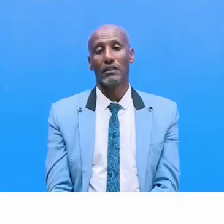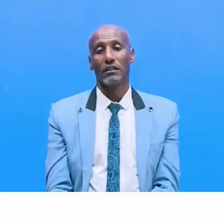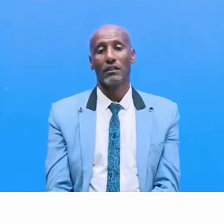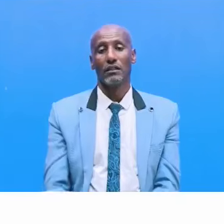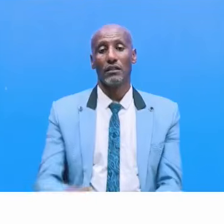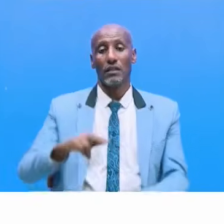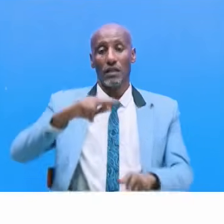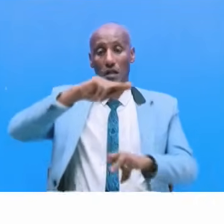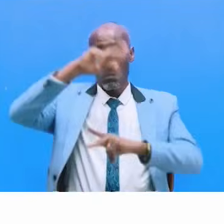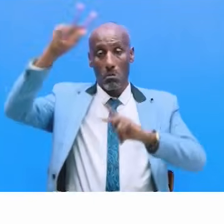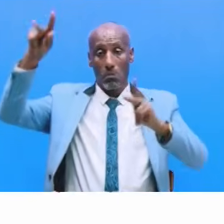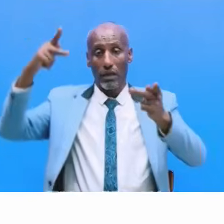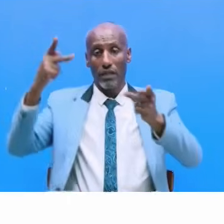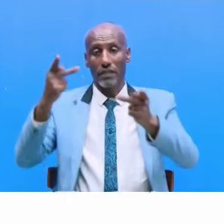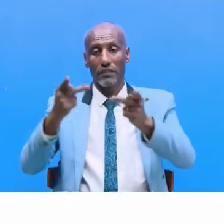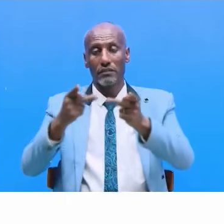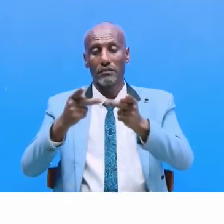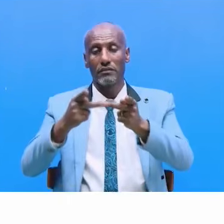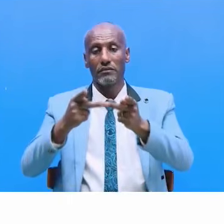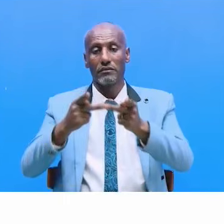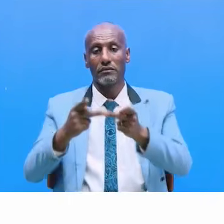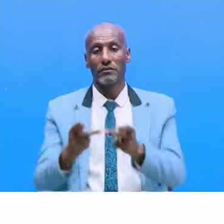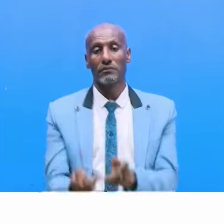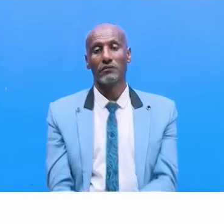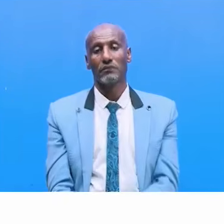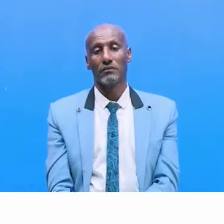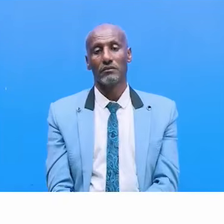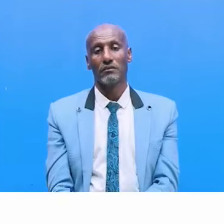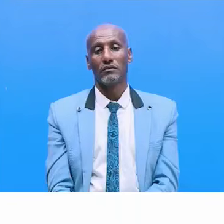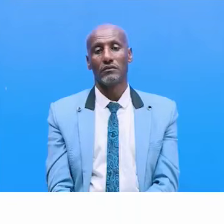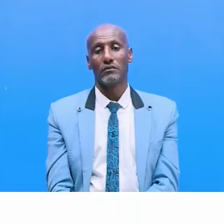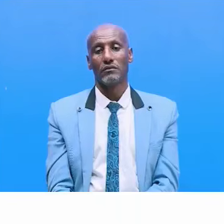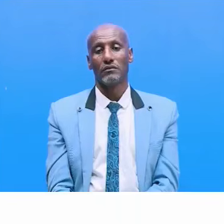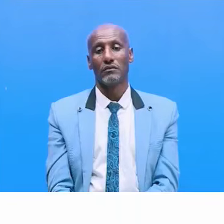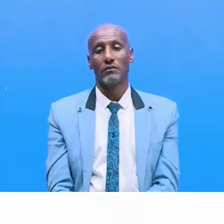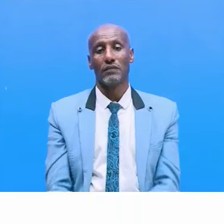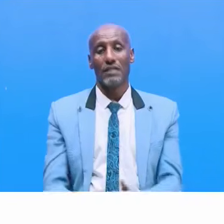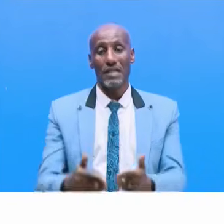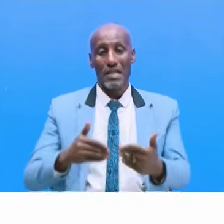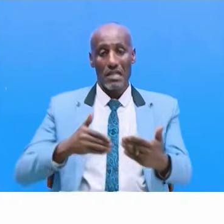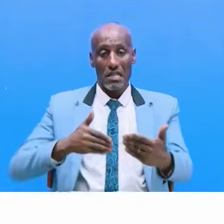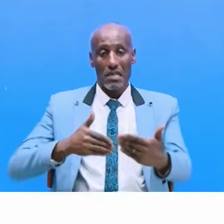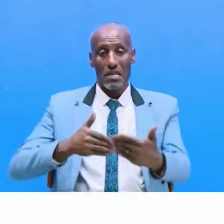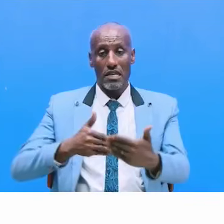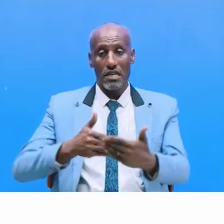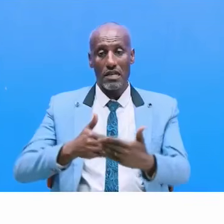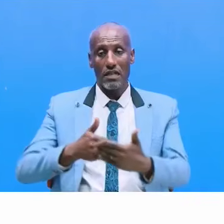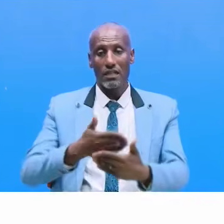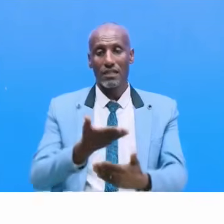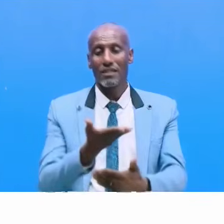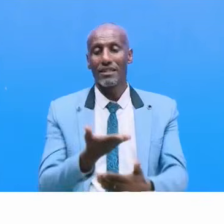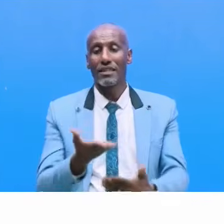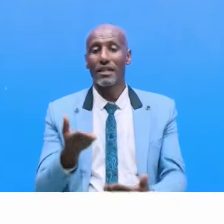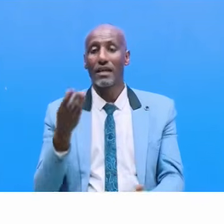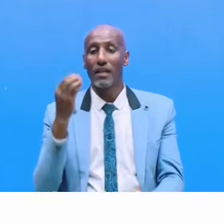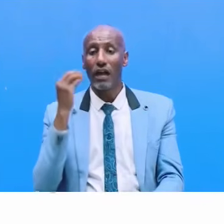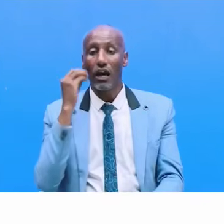park near their house.